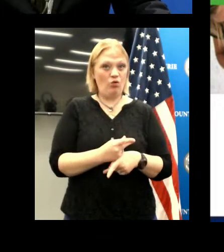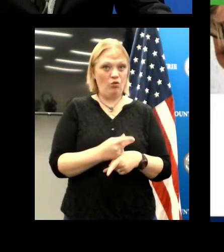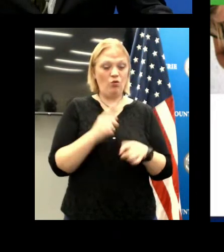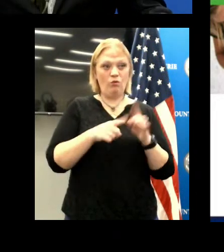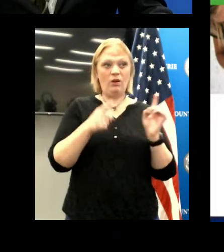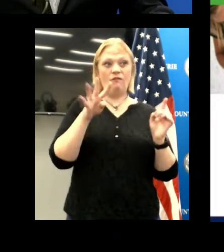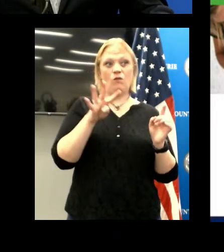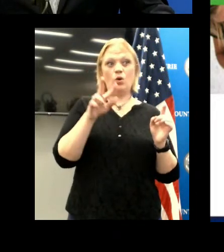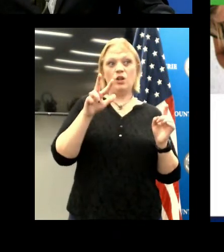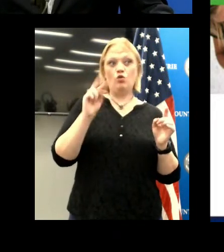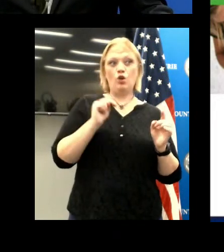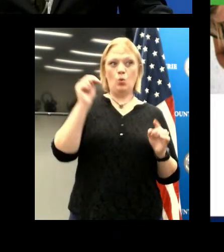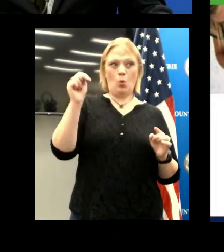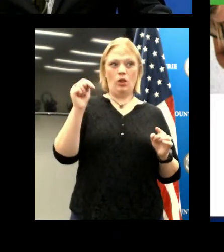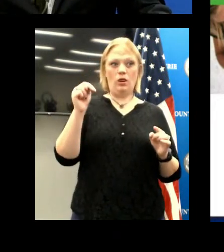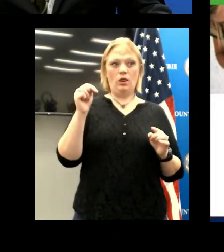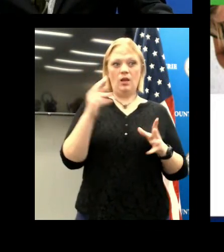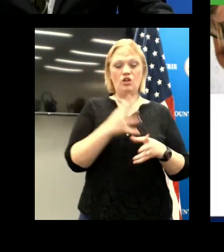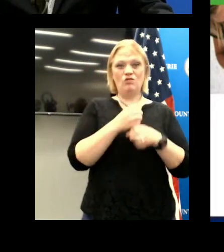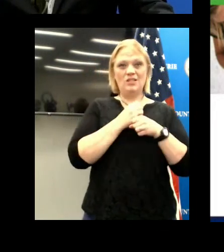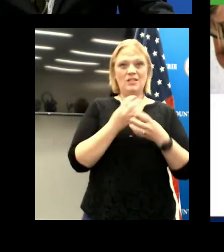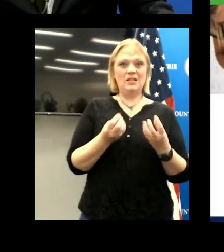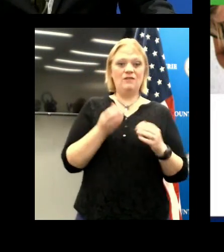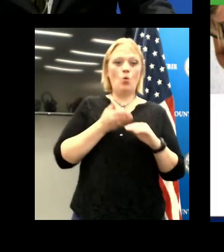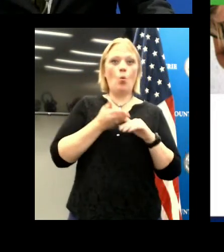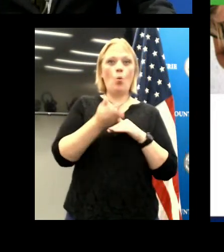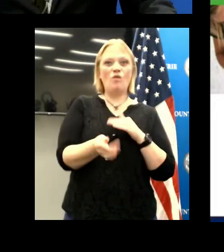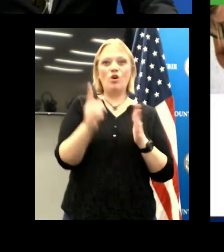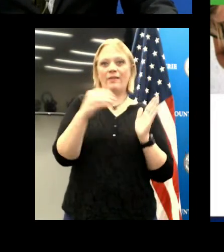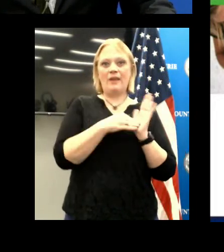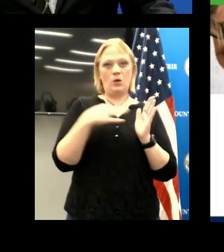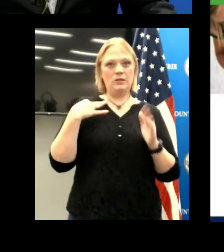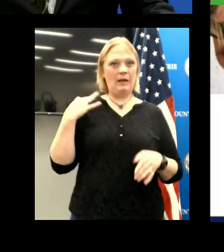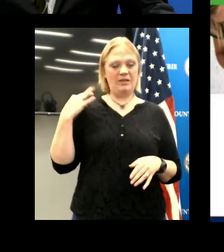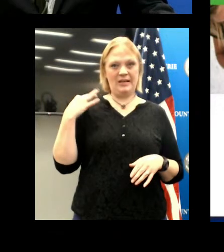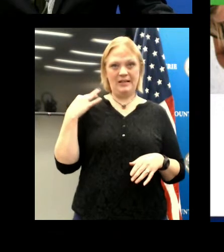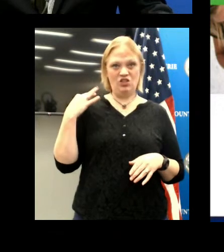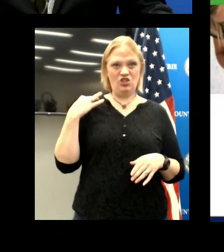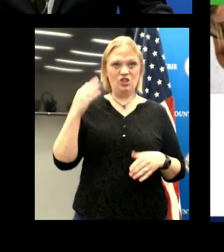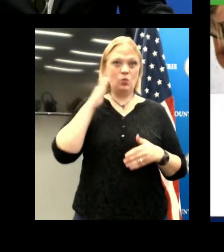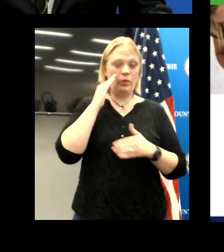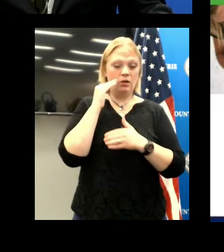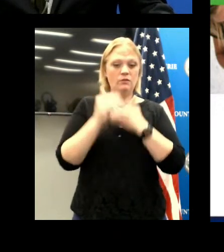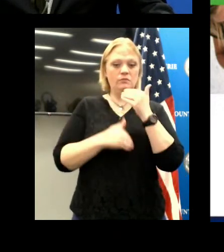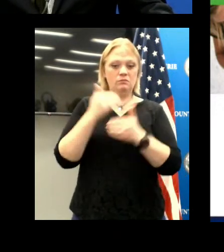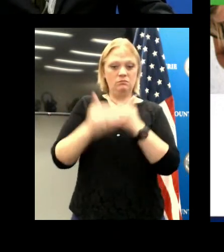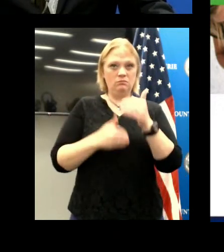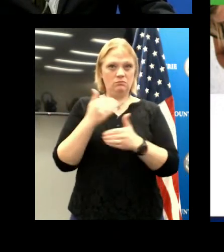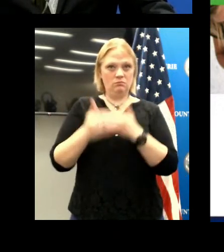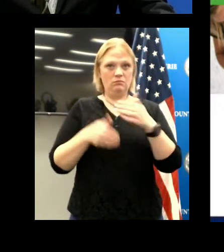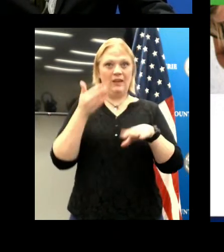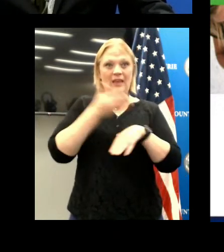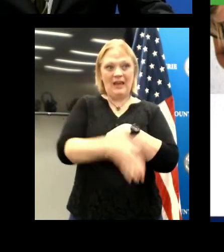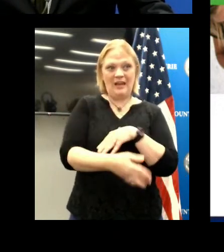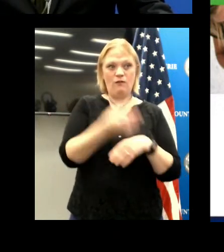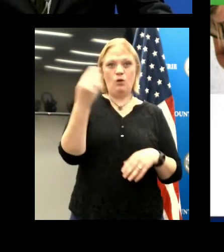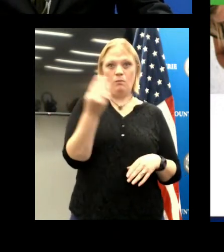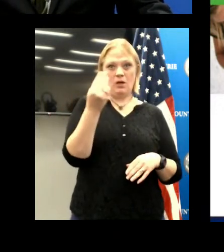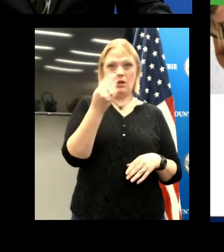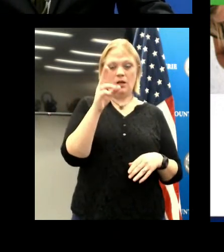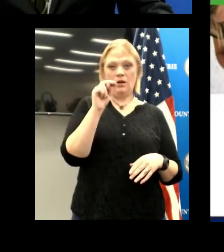But 43 North has received more than 1,000 applications. They are going to be processing after Monday, November